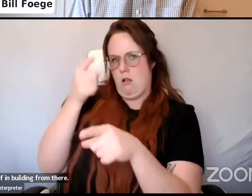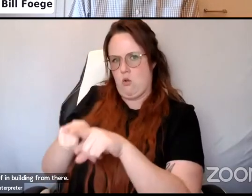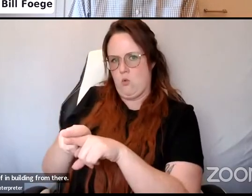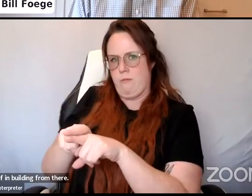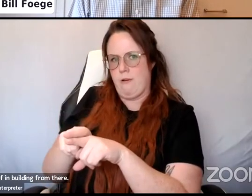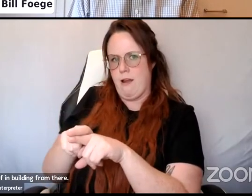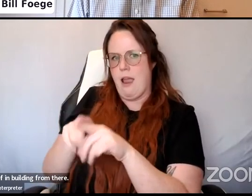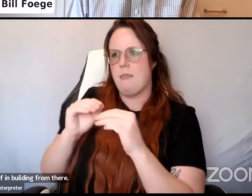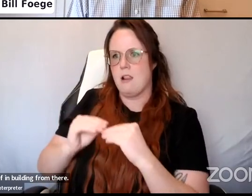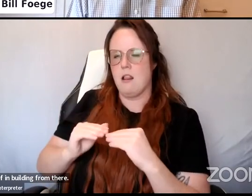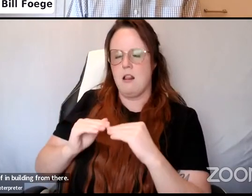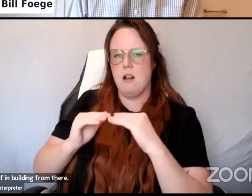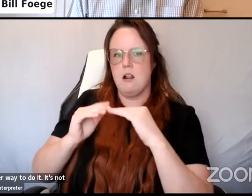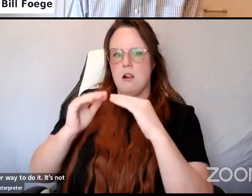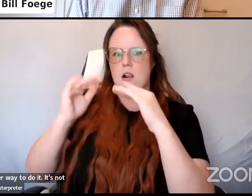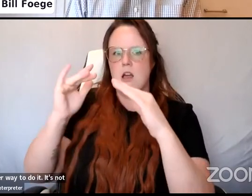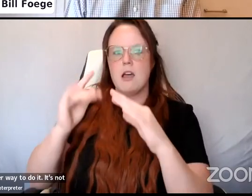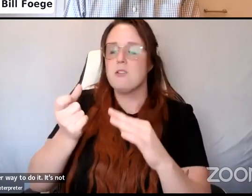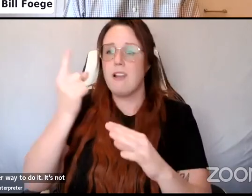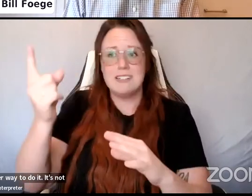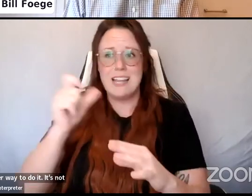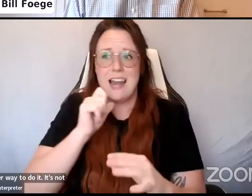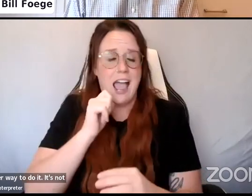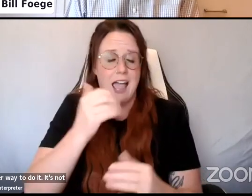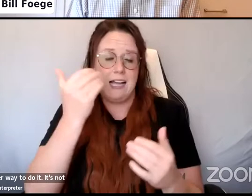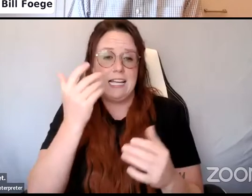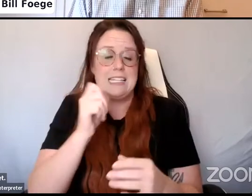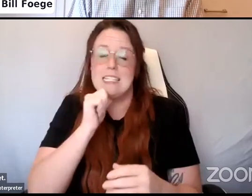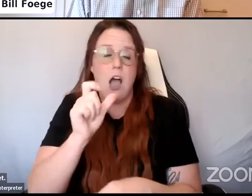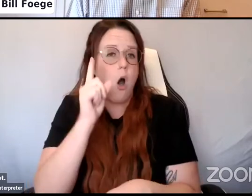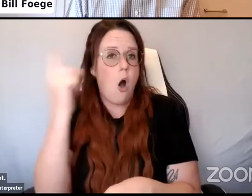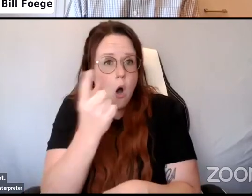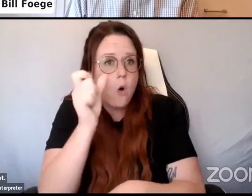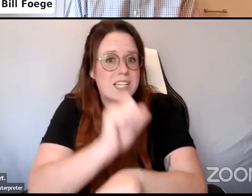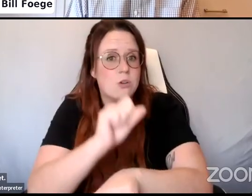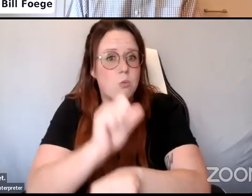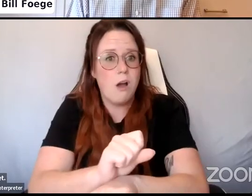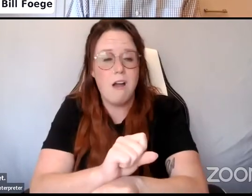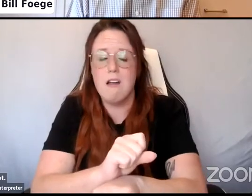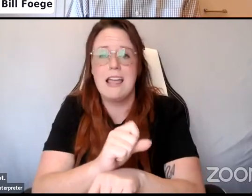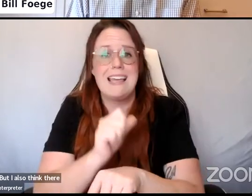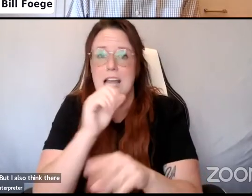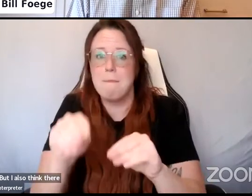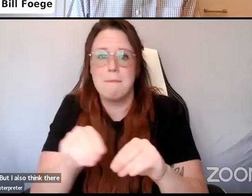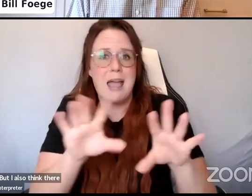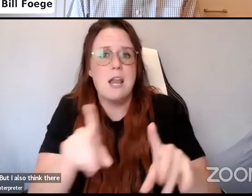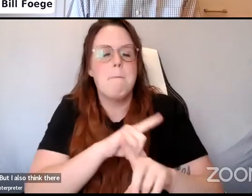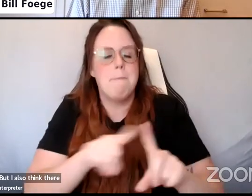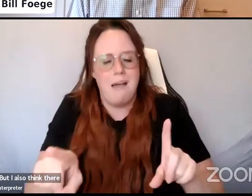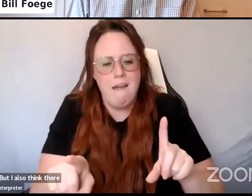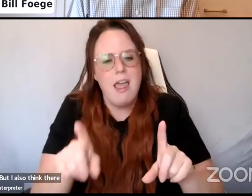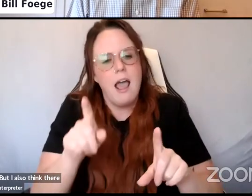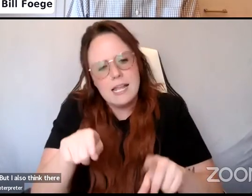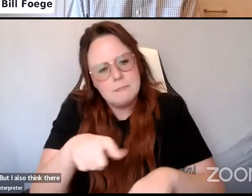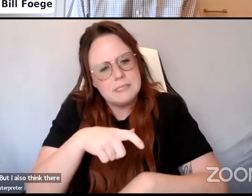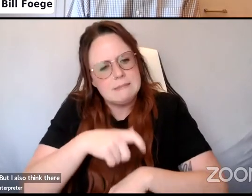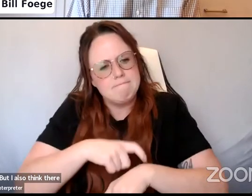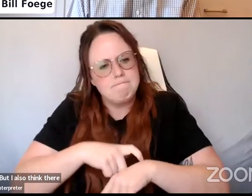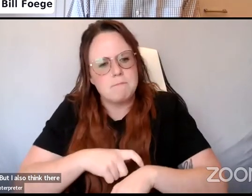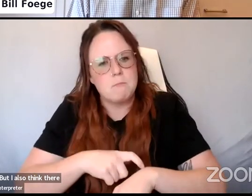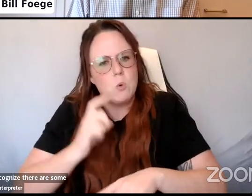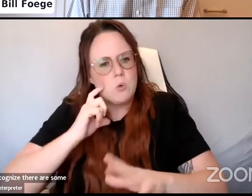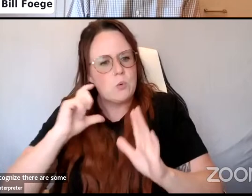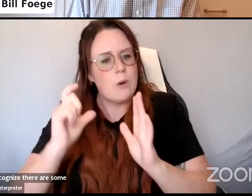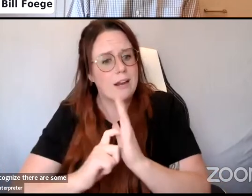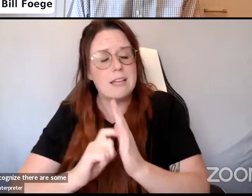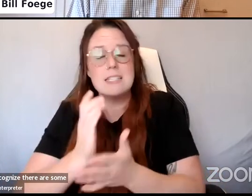it's not a Magic Bullet it won't work any all the time but I also think there has to be a point at which you recognize there are some